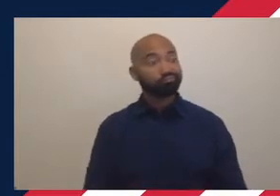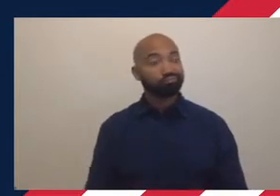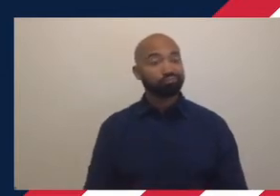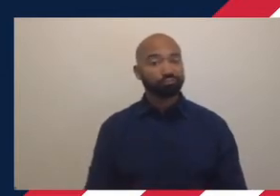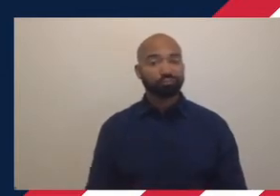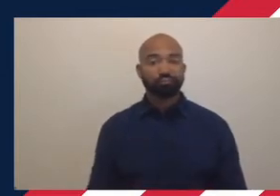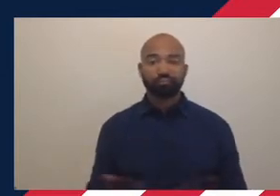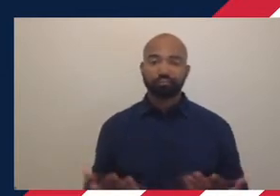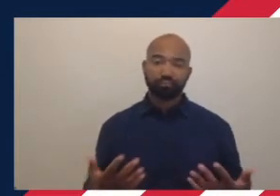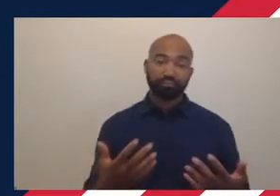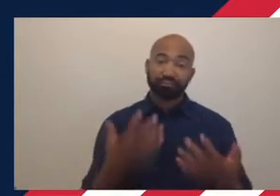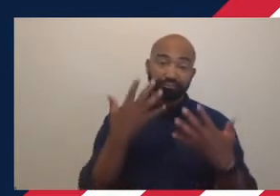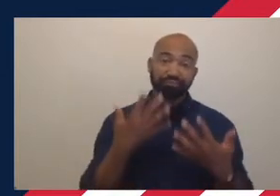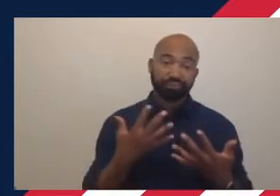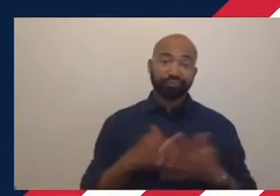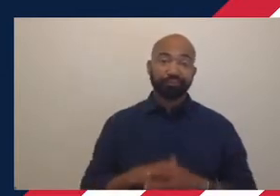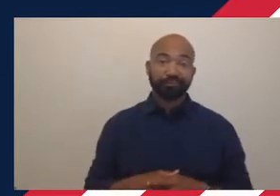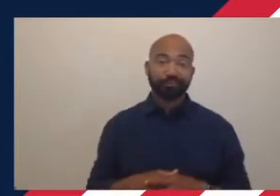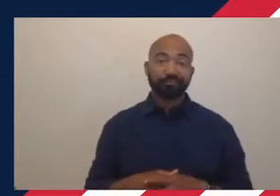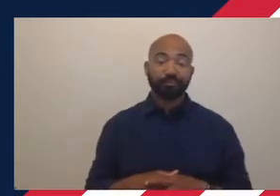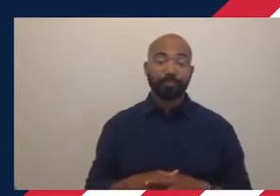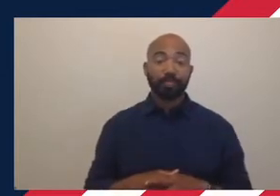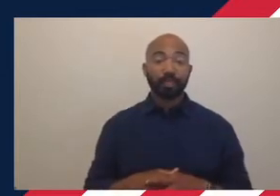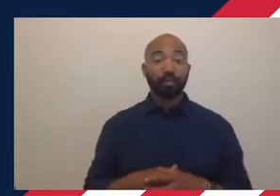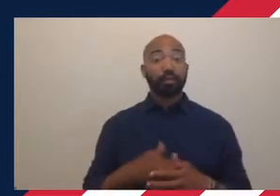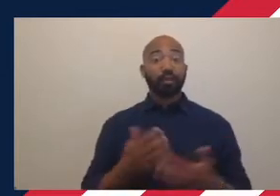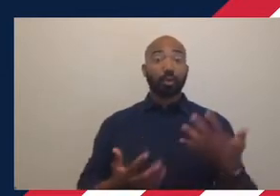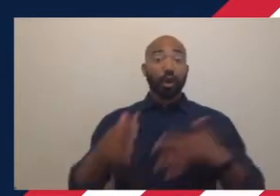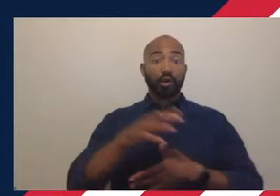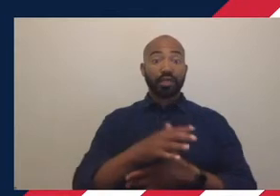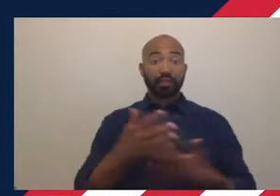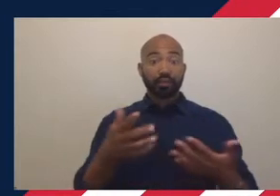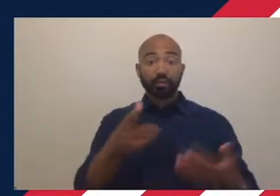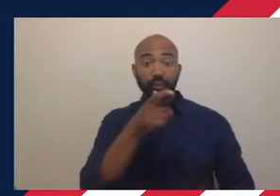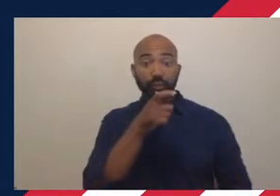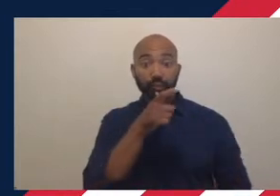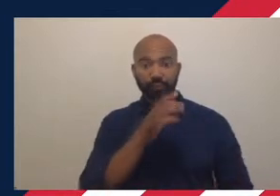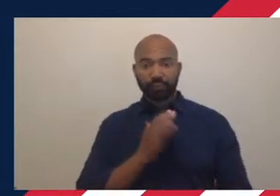we're putting our patients first, and we're doing what we can